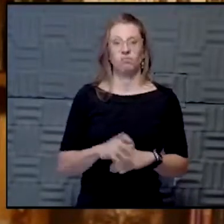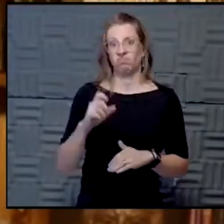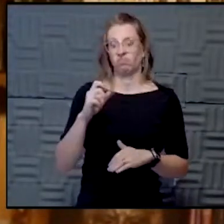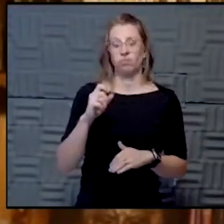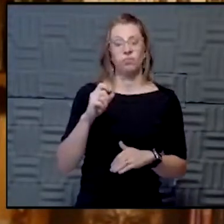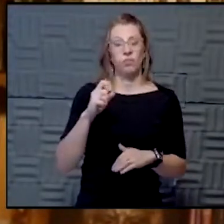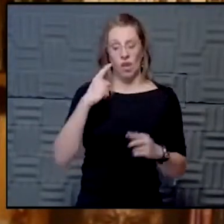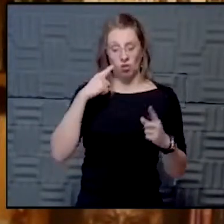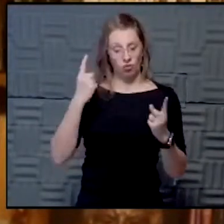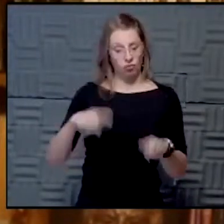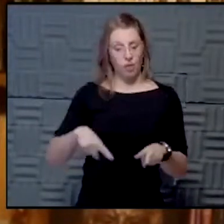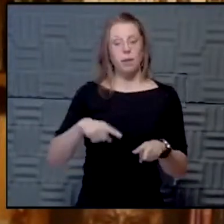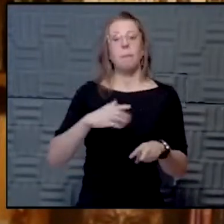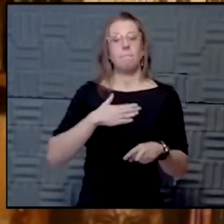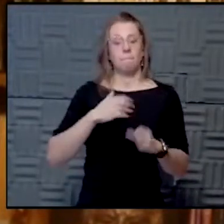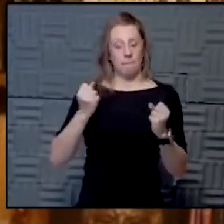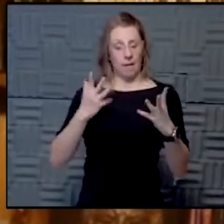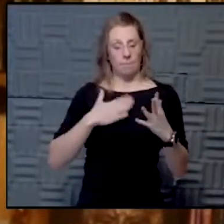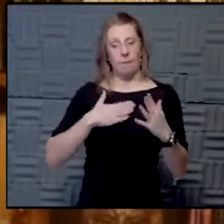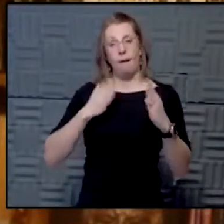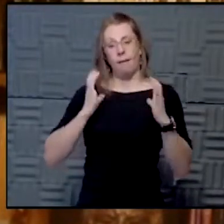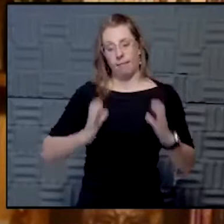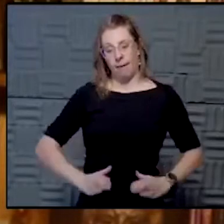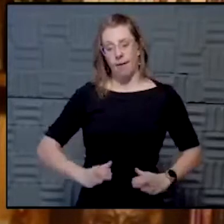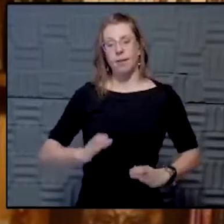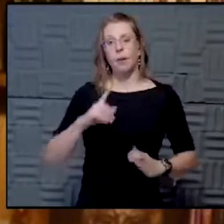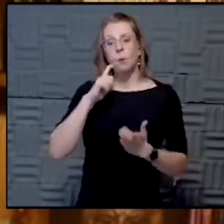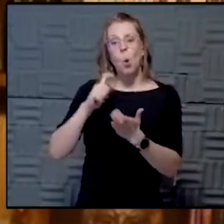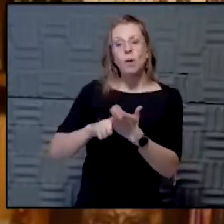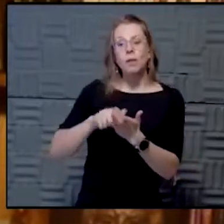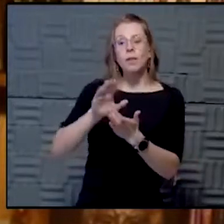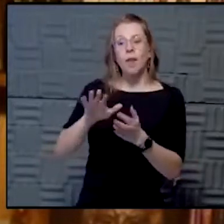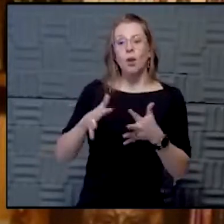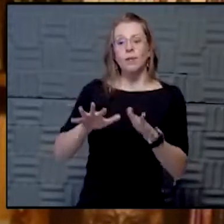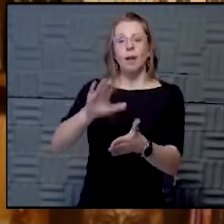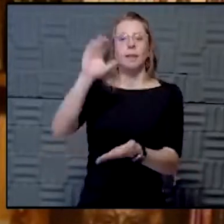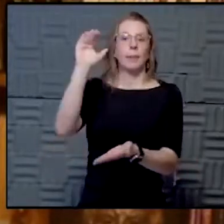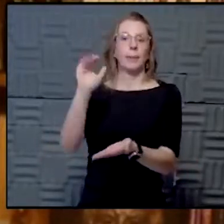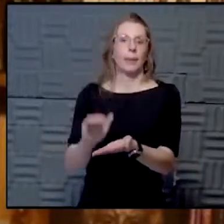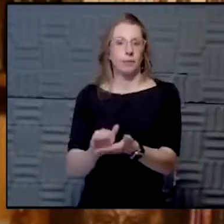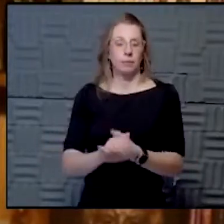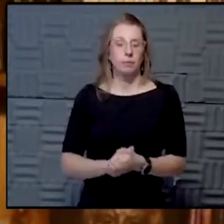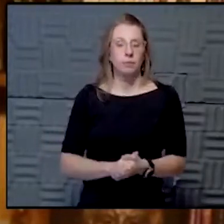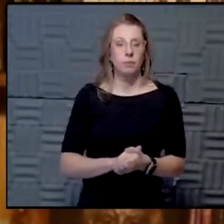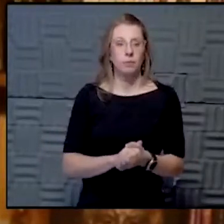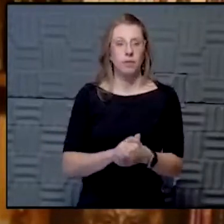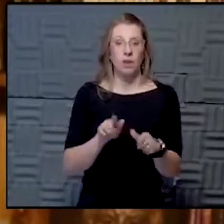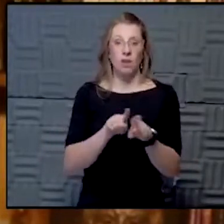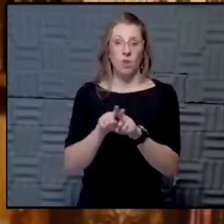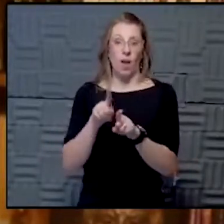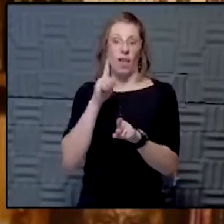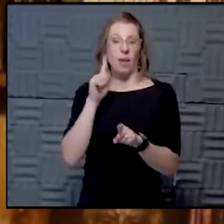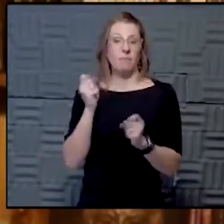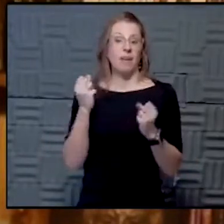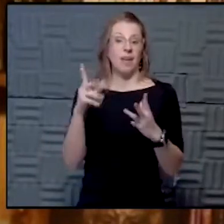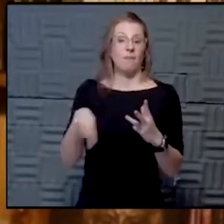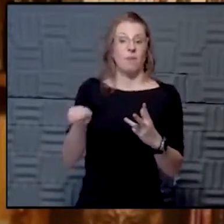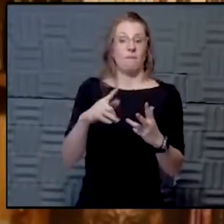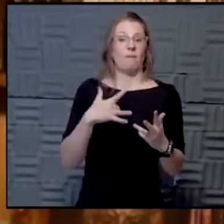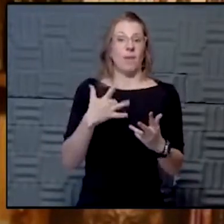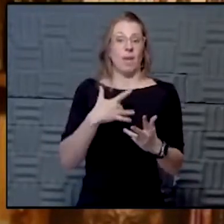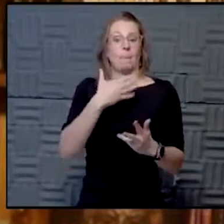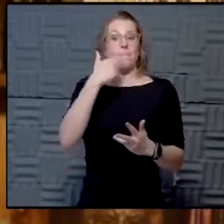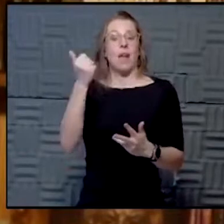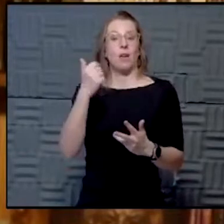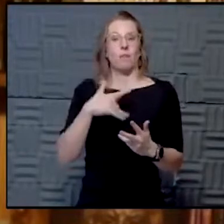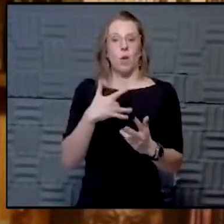clients, I've seen an extreme reduction in their anxiety. And in general, I think a lot of them are feeling better and just feeling more connected.